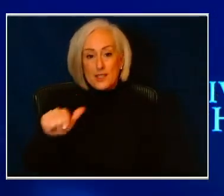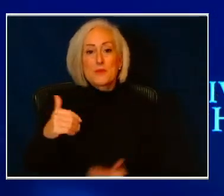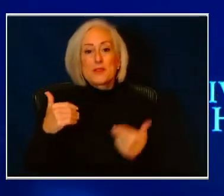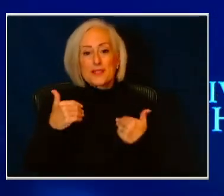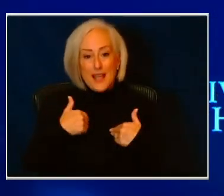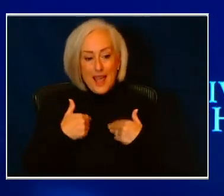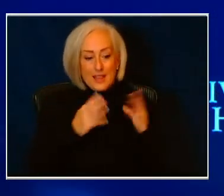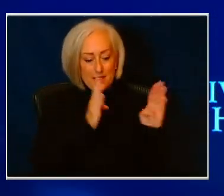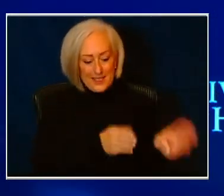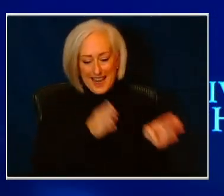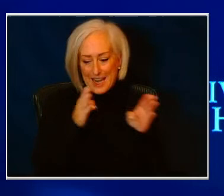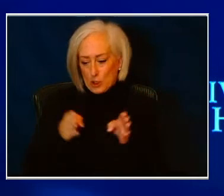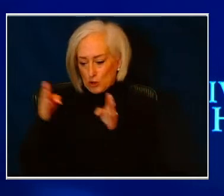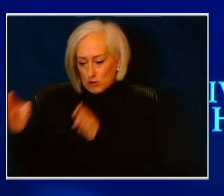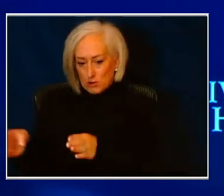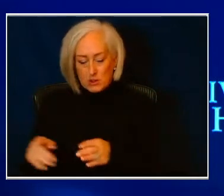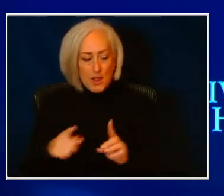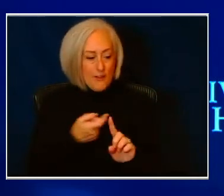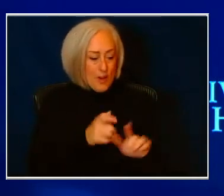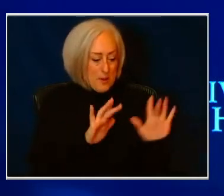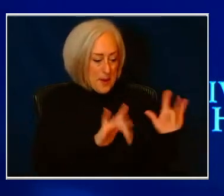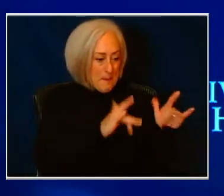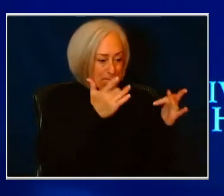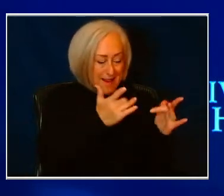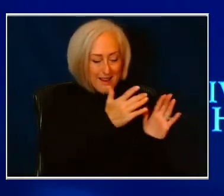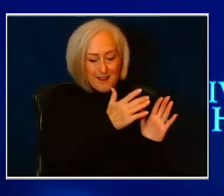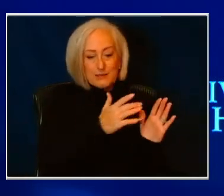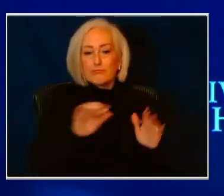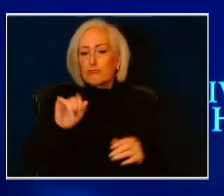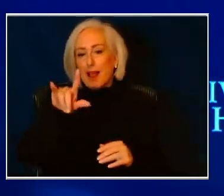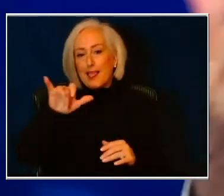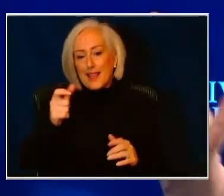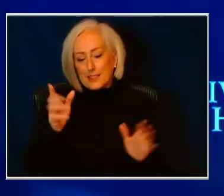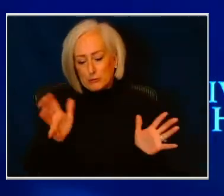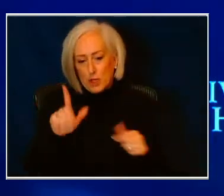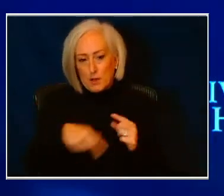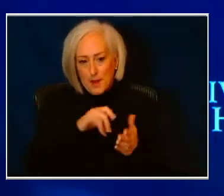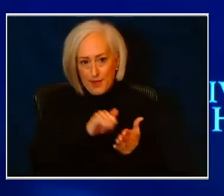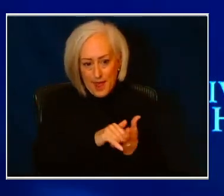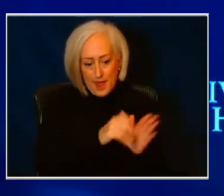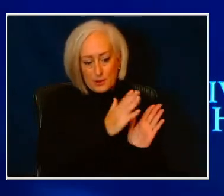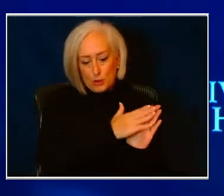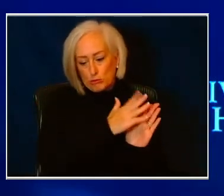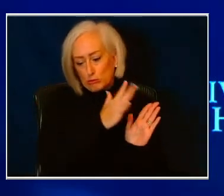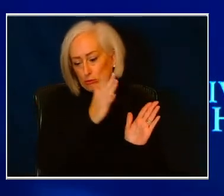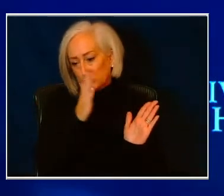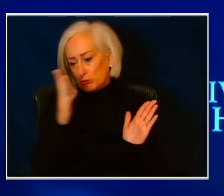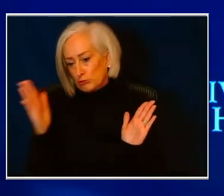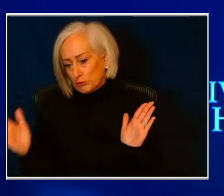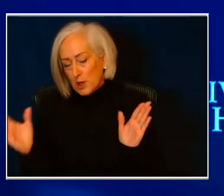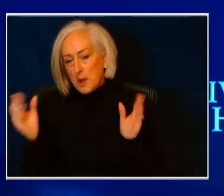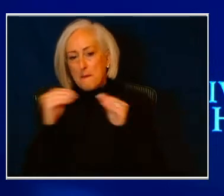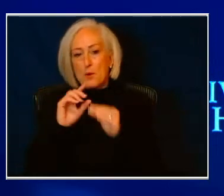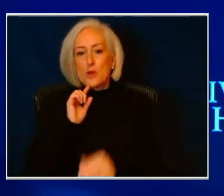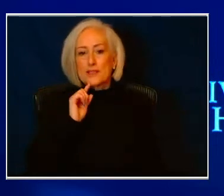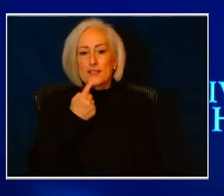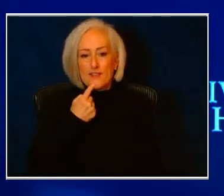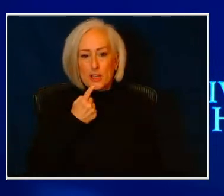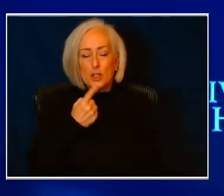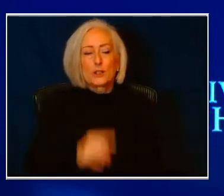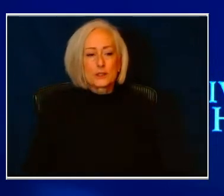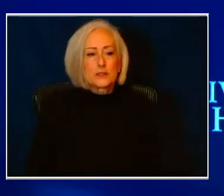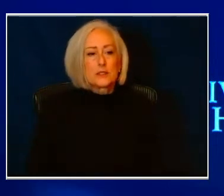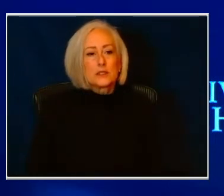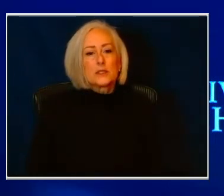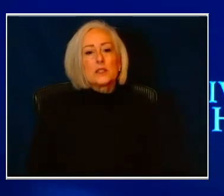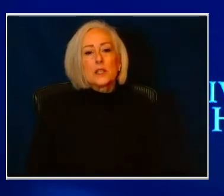from the very mildest, changes, and Alexis talked about some of those, and to, more severe. And we look for, there's something